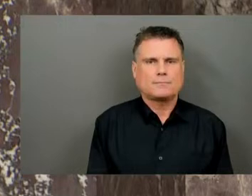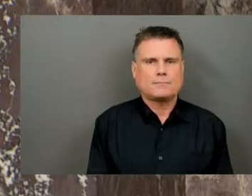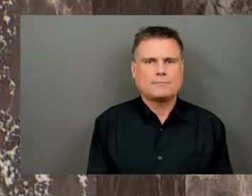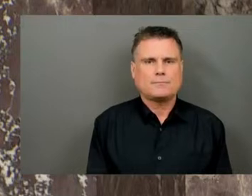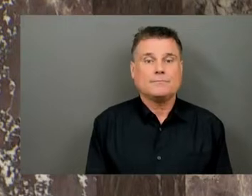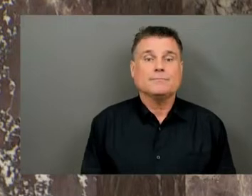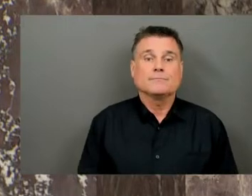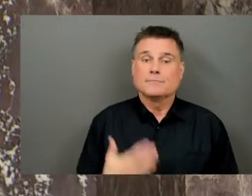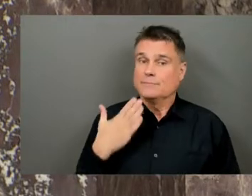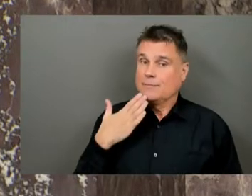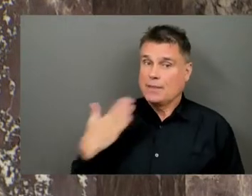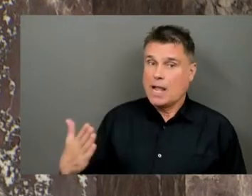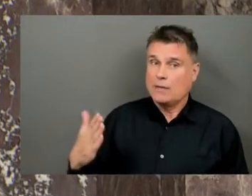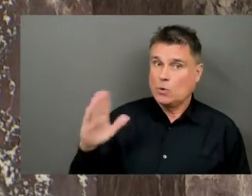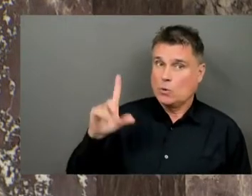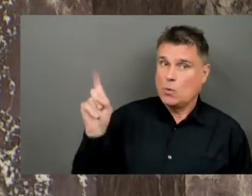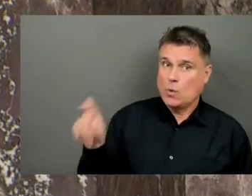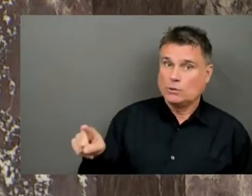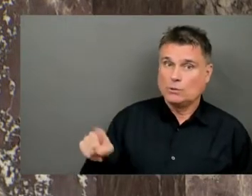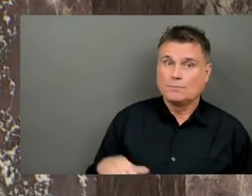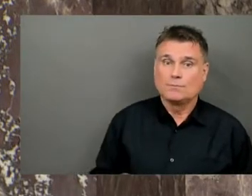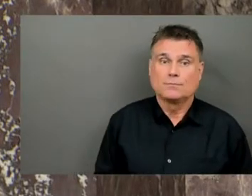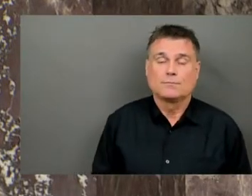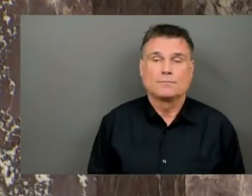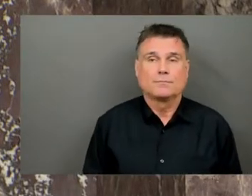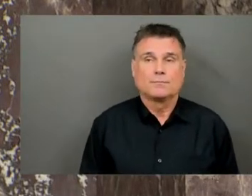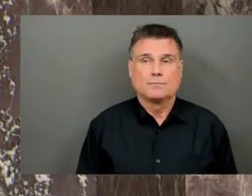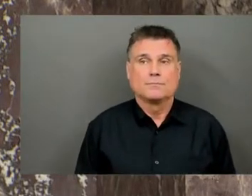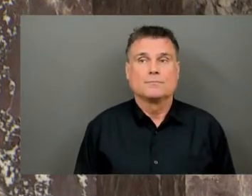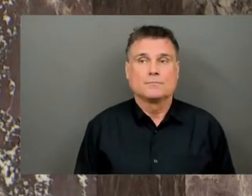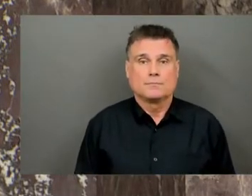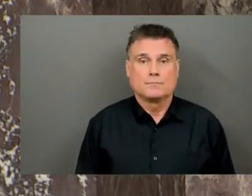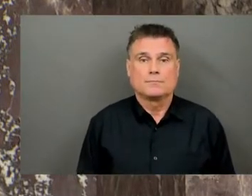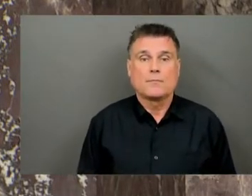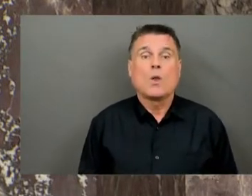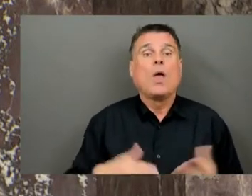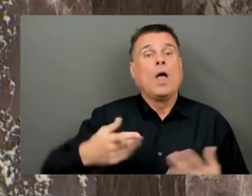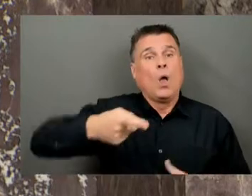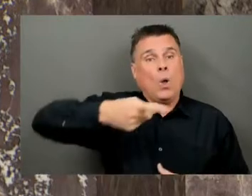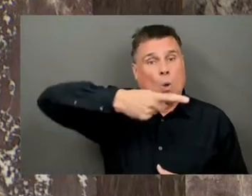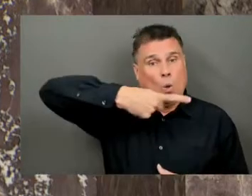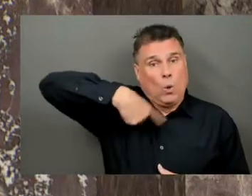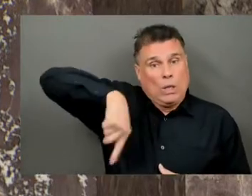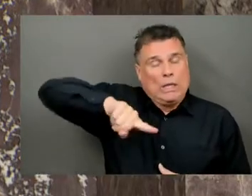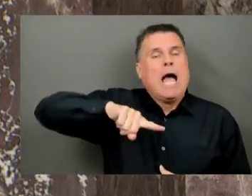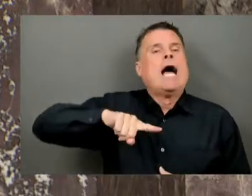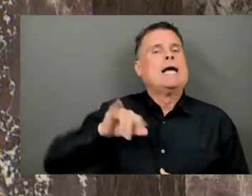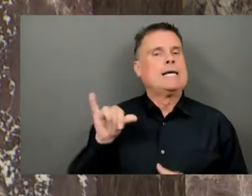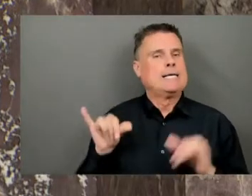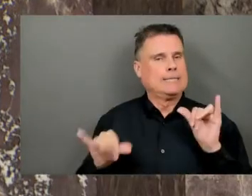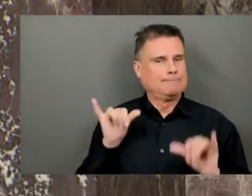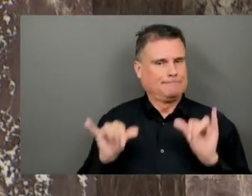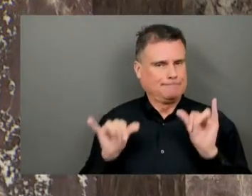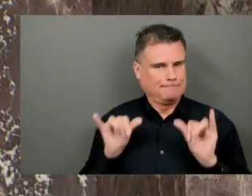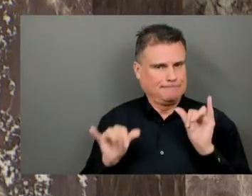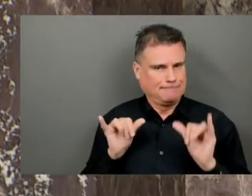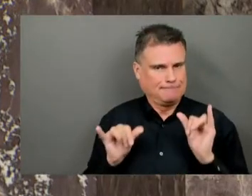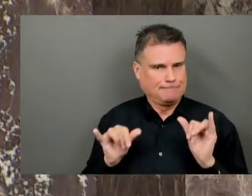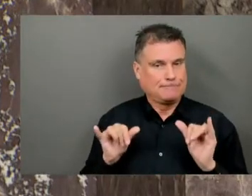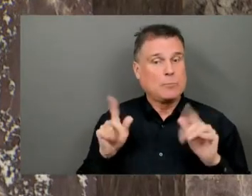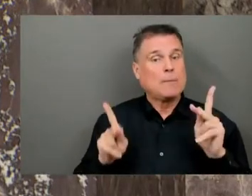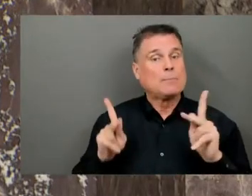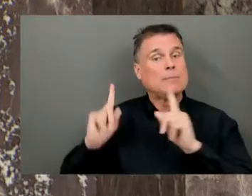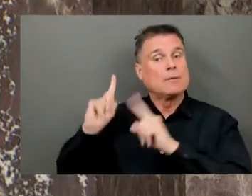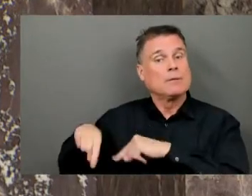know, we acknowledge the pain and fear felt by many within the Jewish community since October 7th. We've been